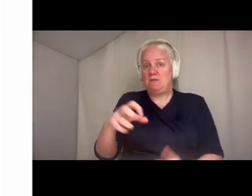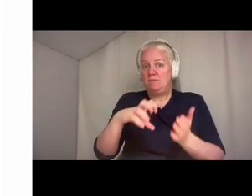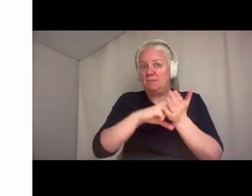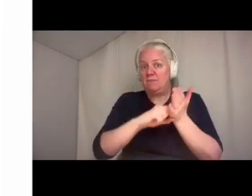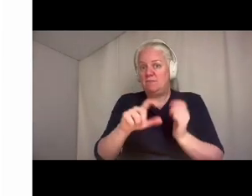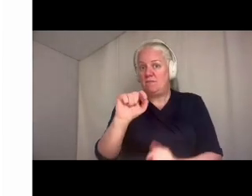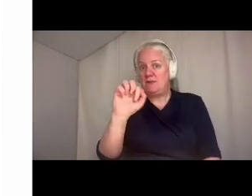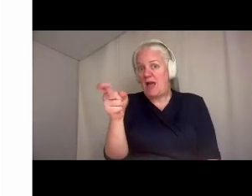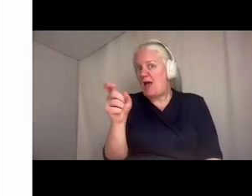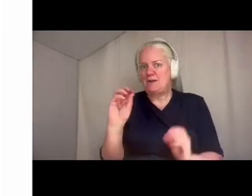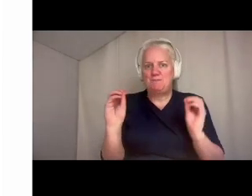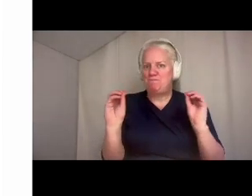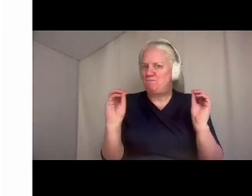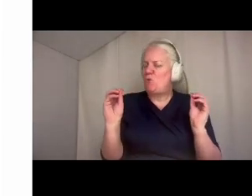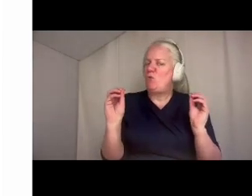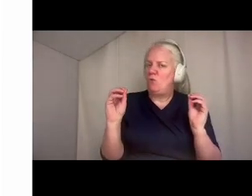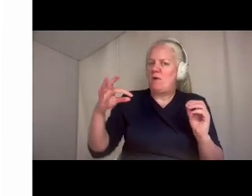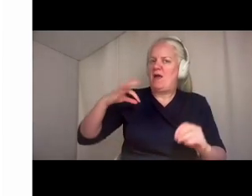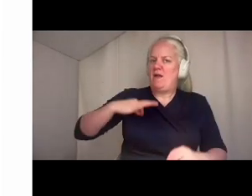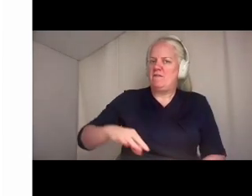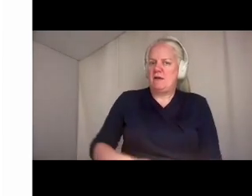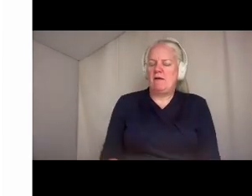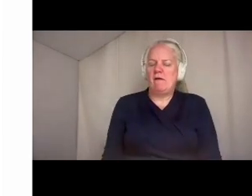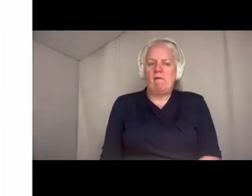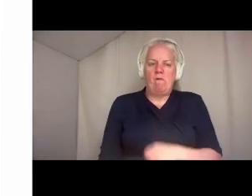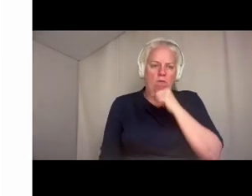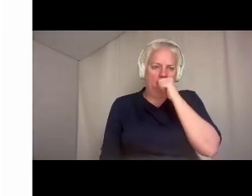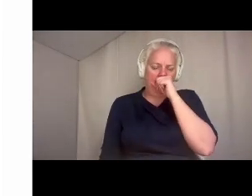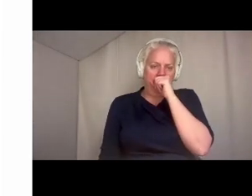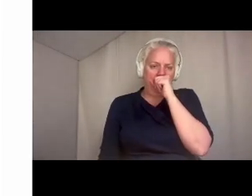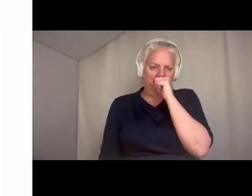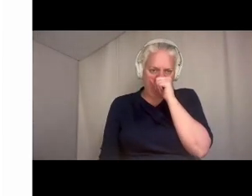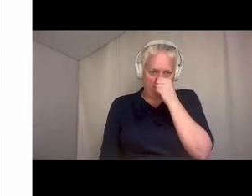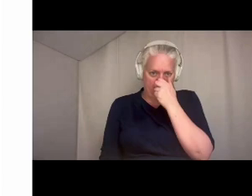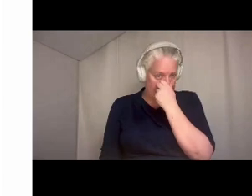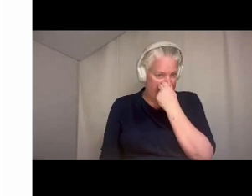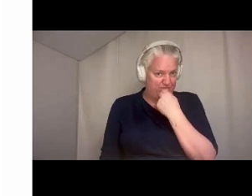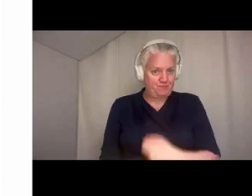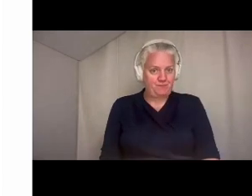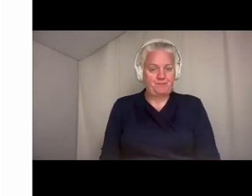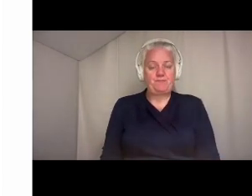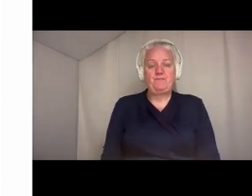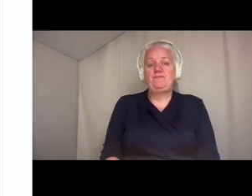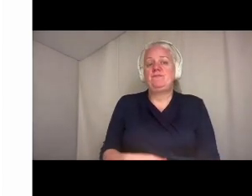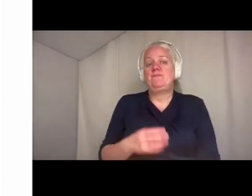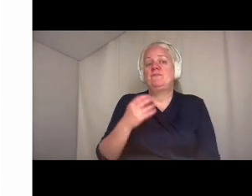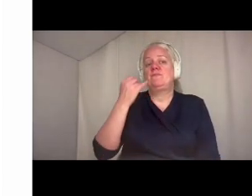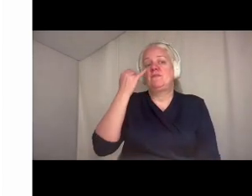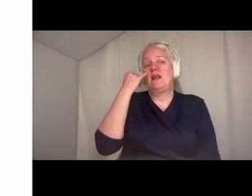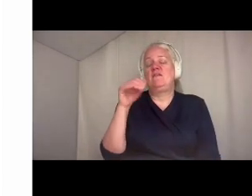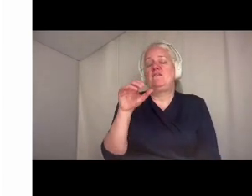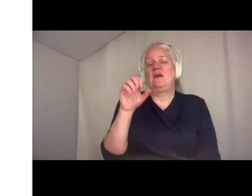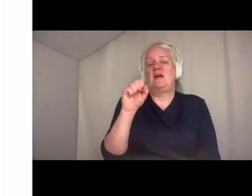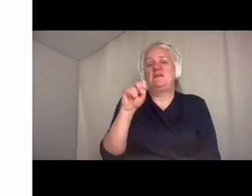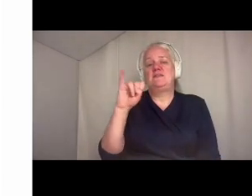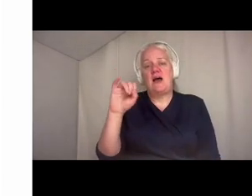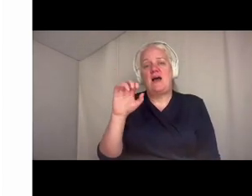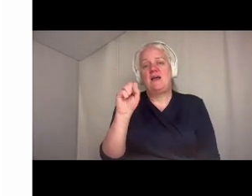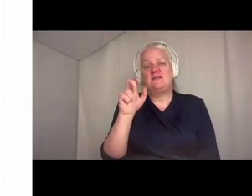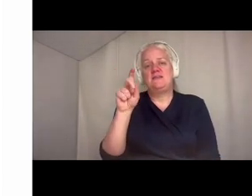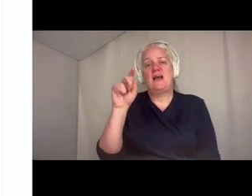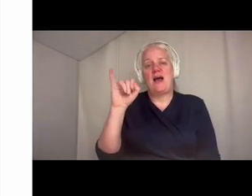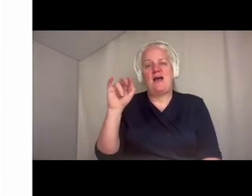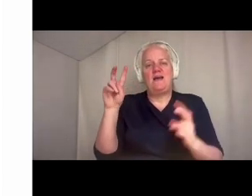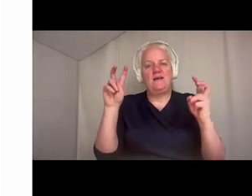future. For ABLE and SSI or SSDI overpayments, if